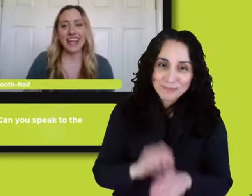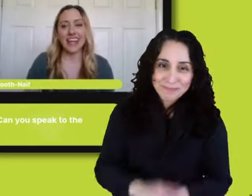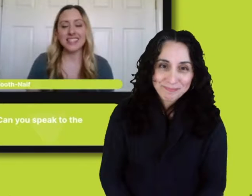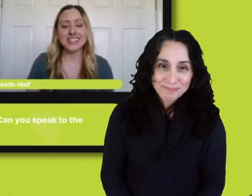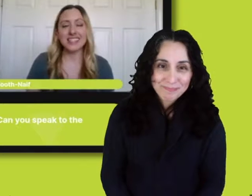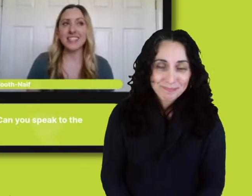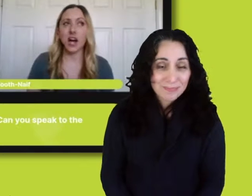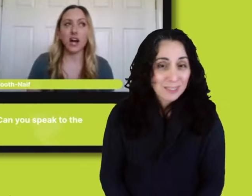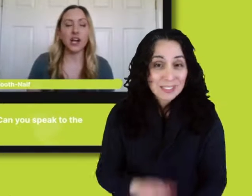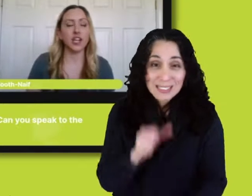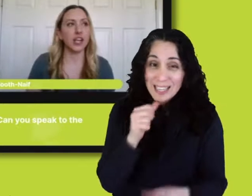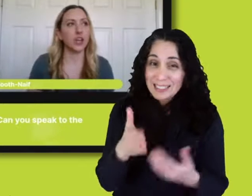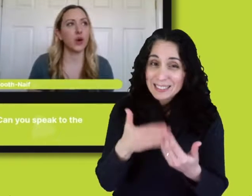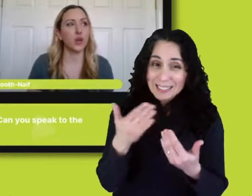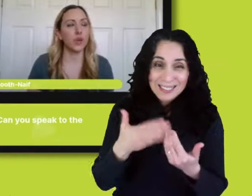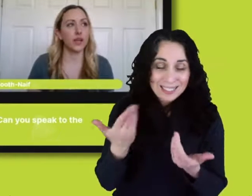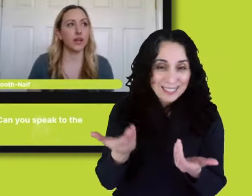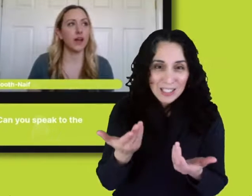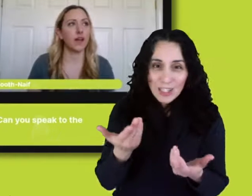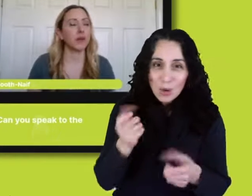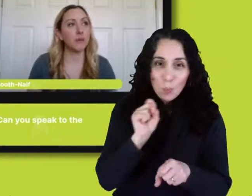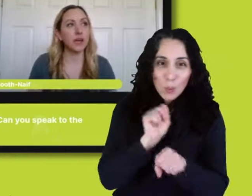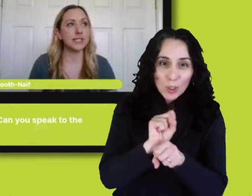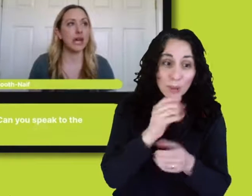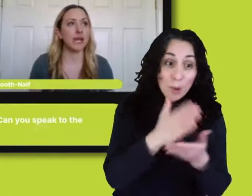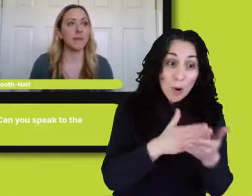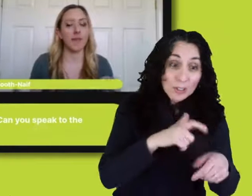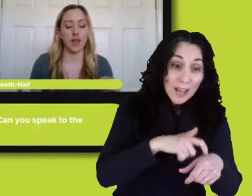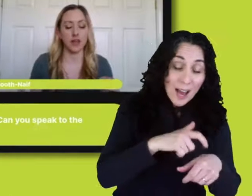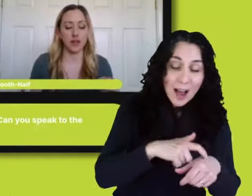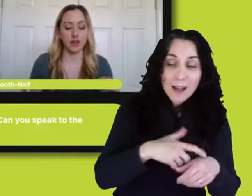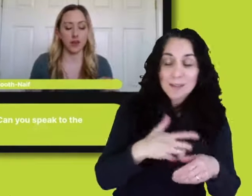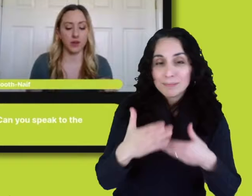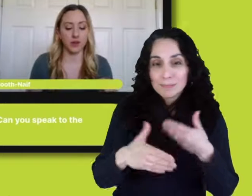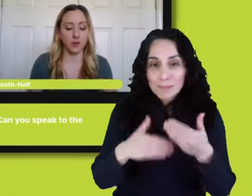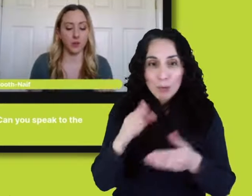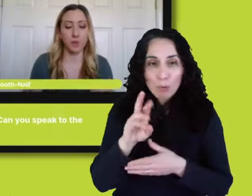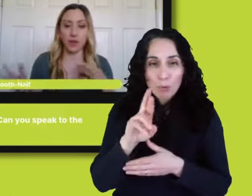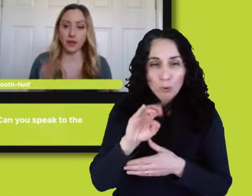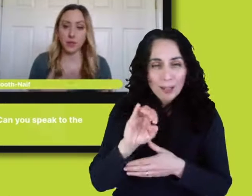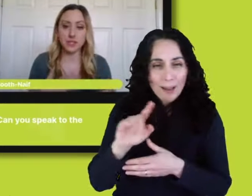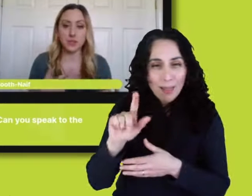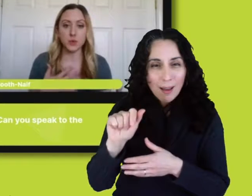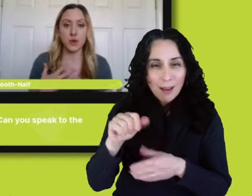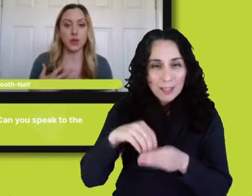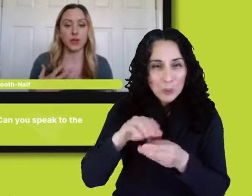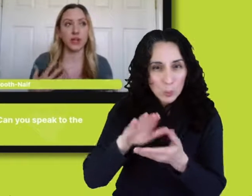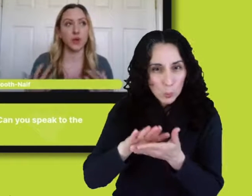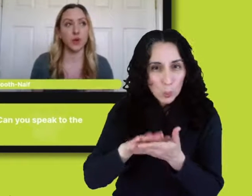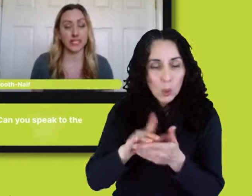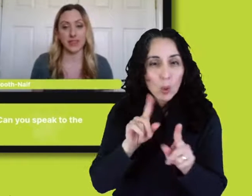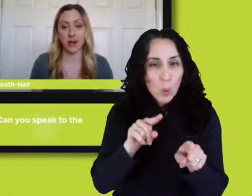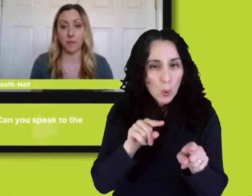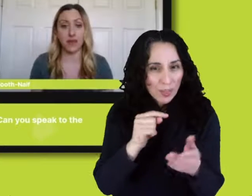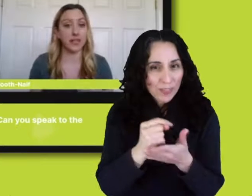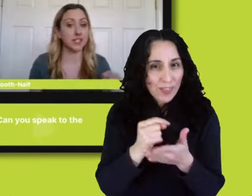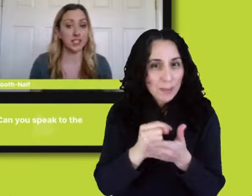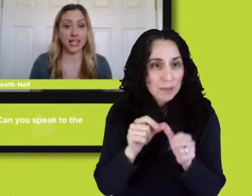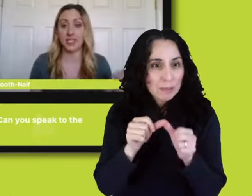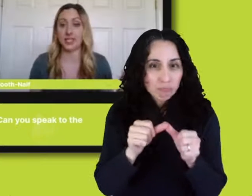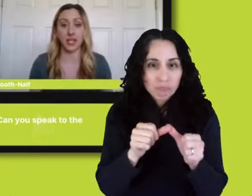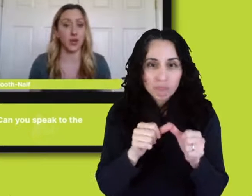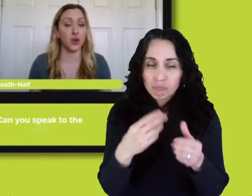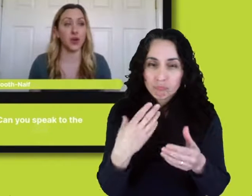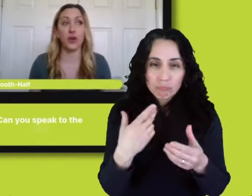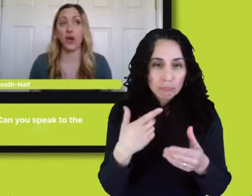yeah, it's hard, when working part-time, and then, when Briella was in school and going to therapy, it's